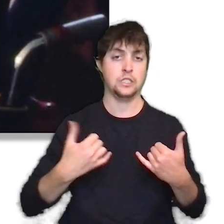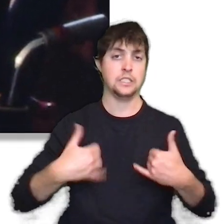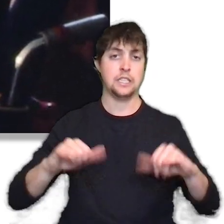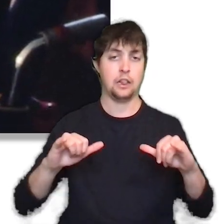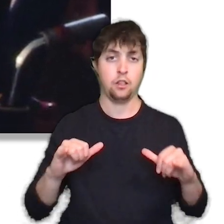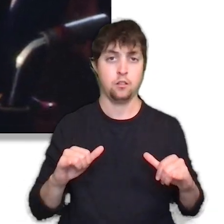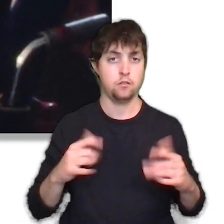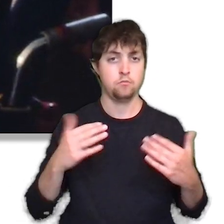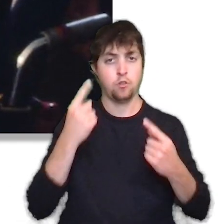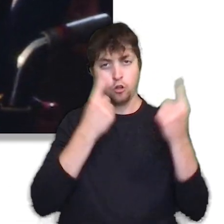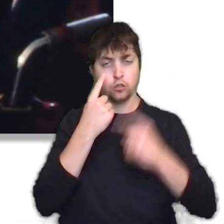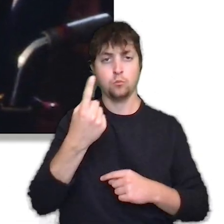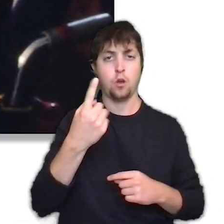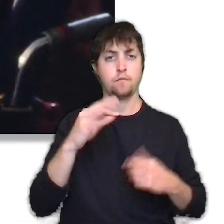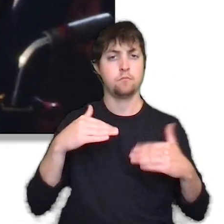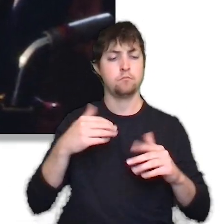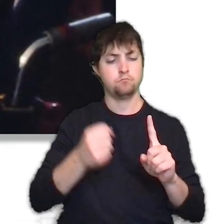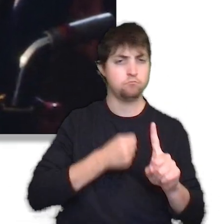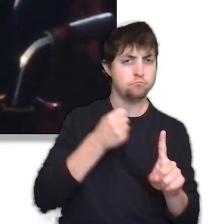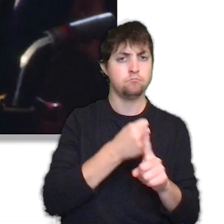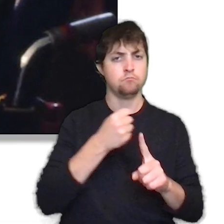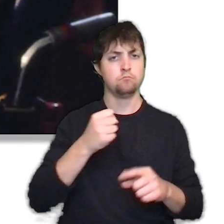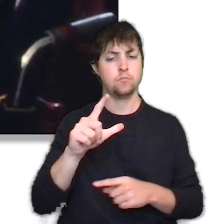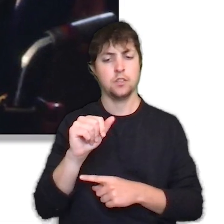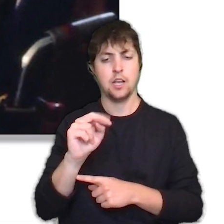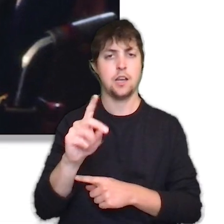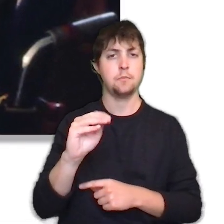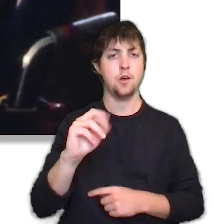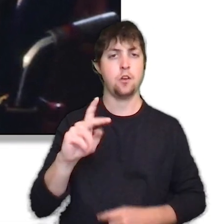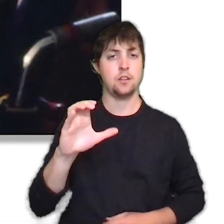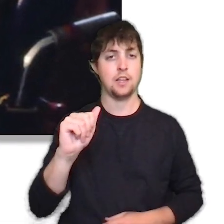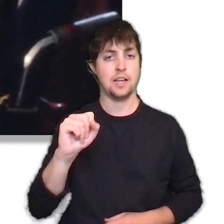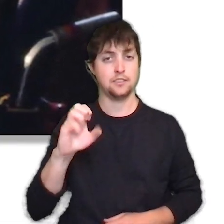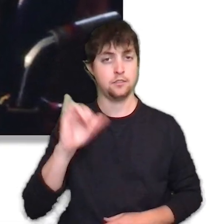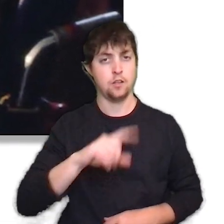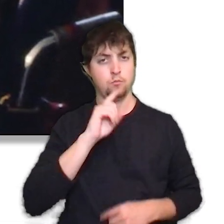impactful landmark cases that transformed disability rights in Canada.